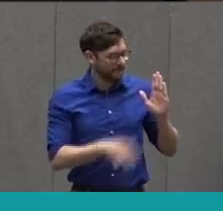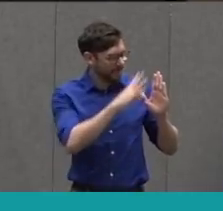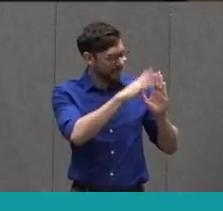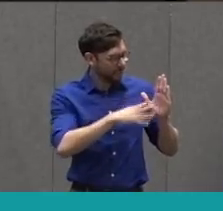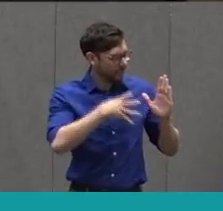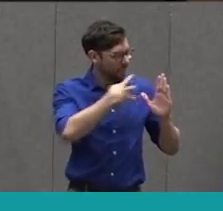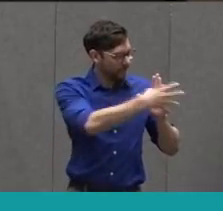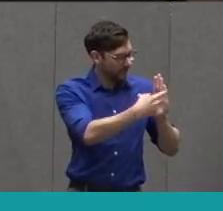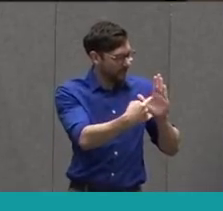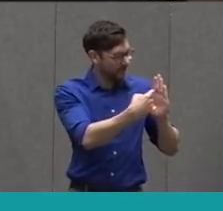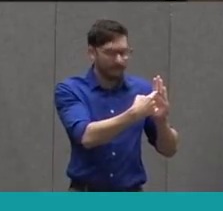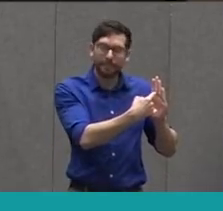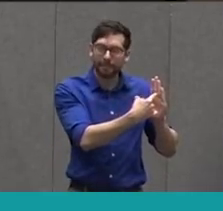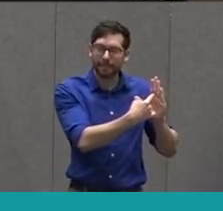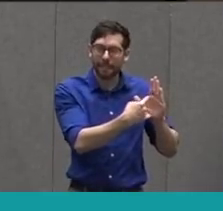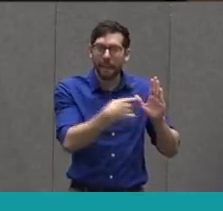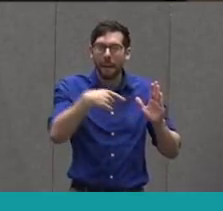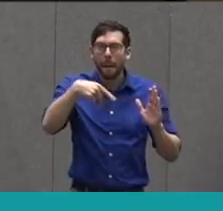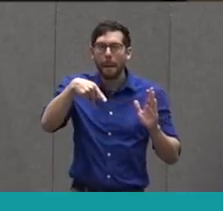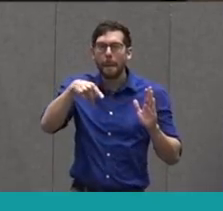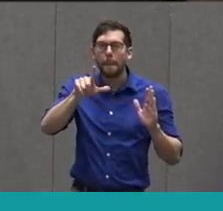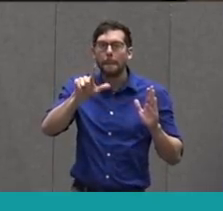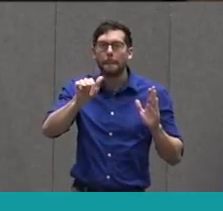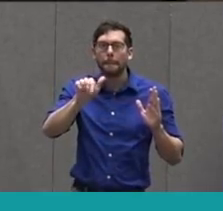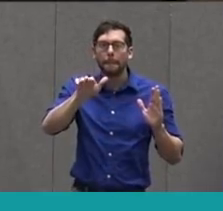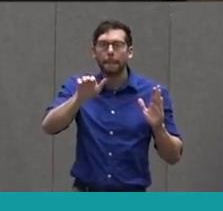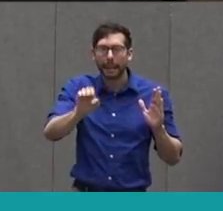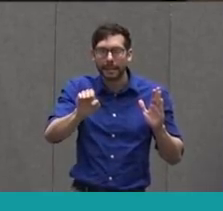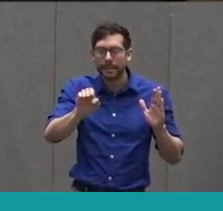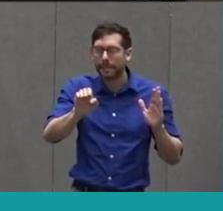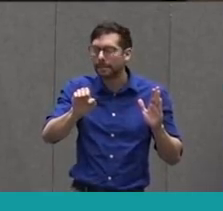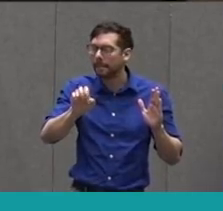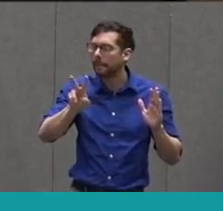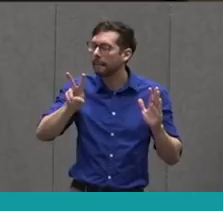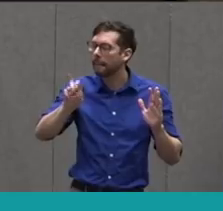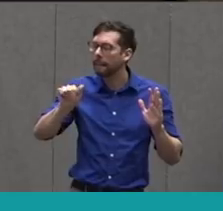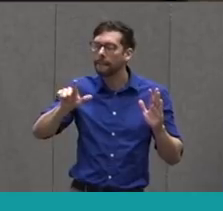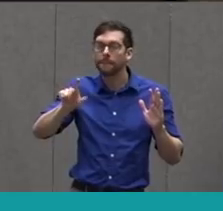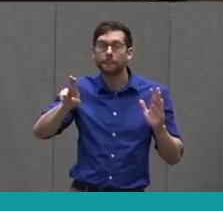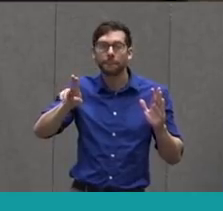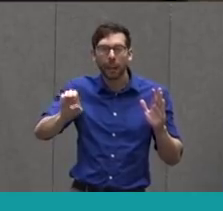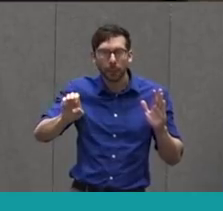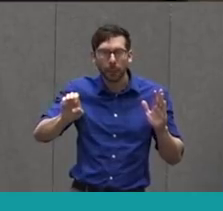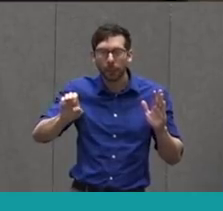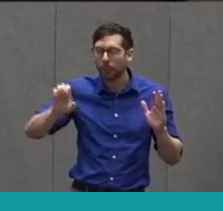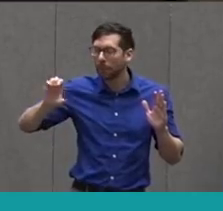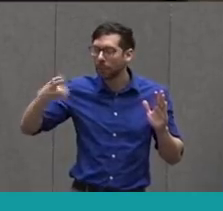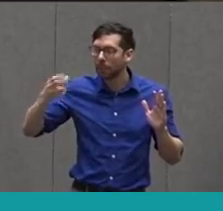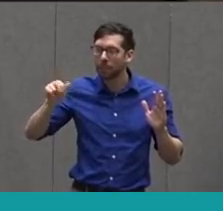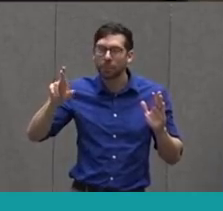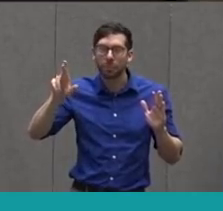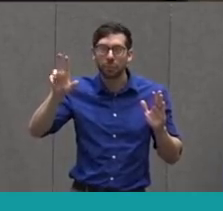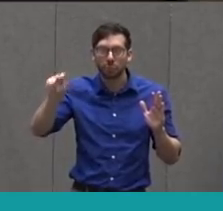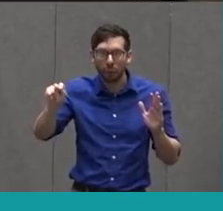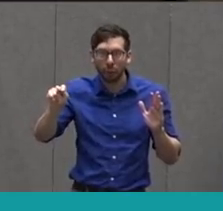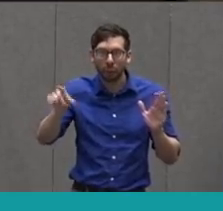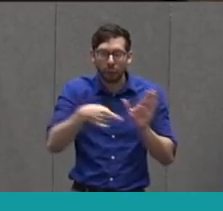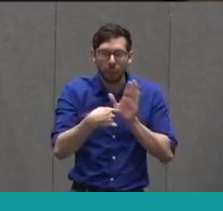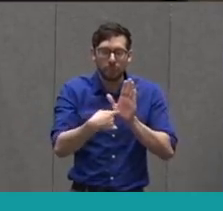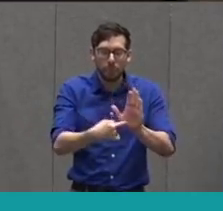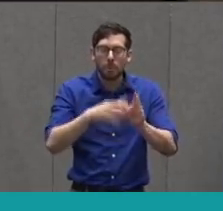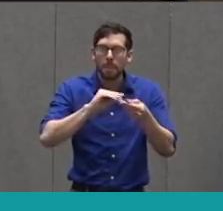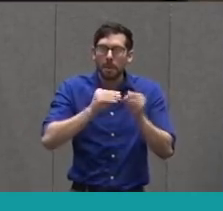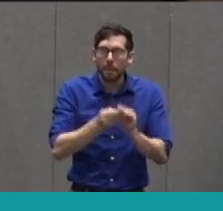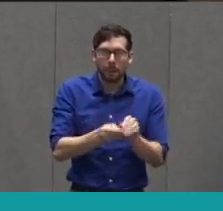a place value chart basically just organizes the digits of our number into their correct place